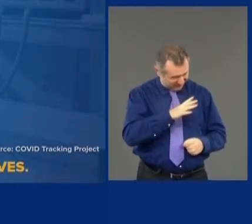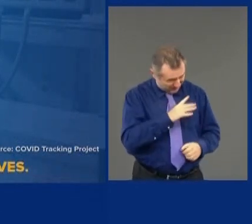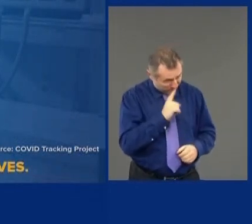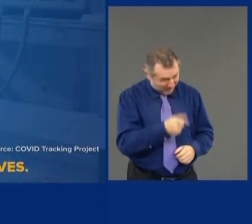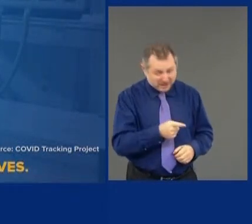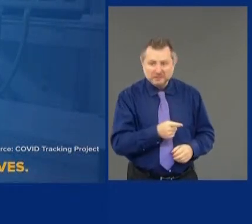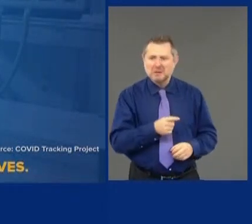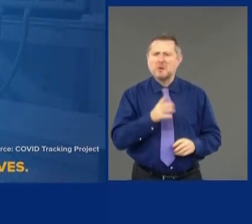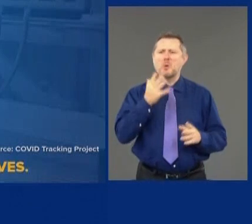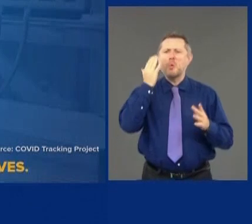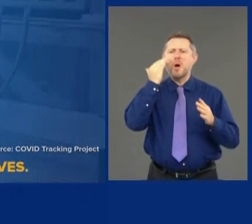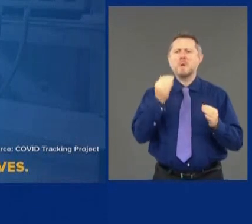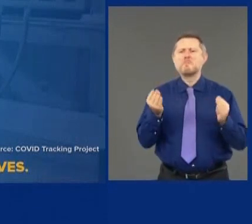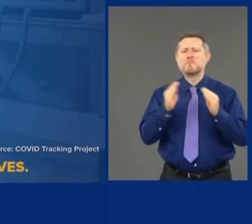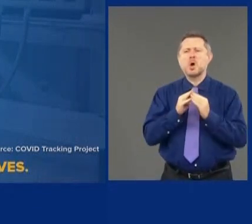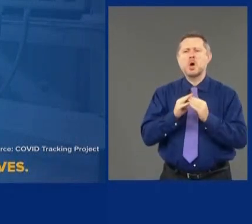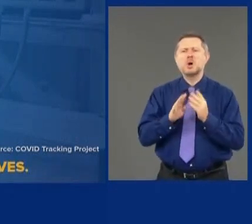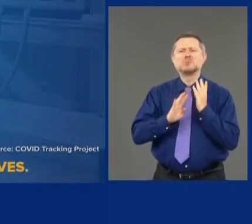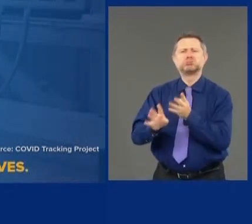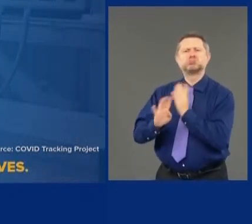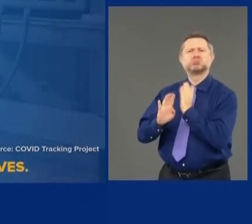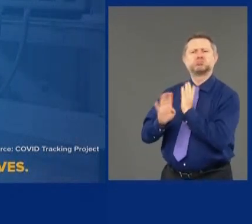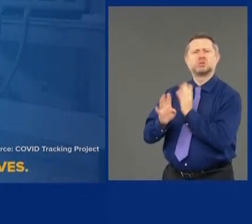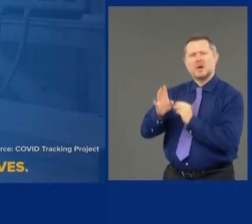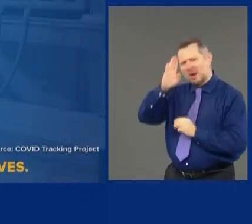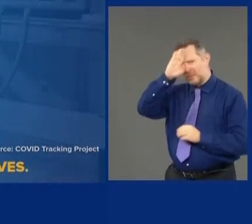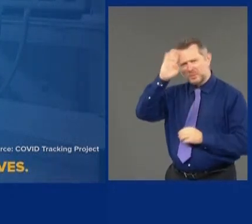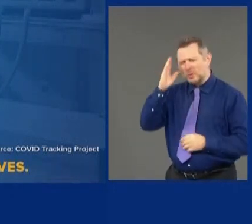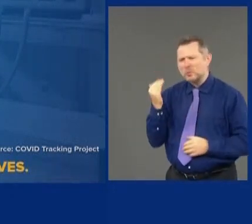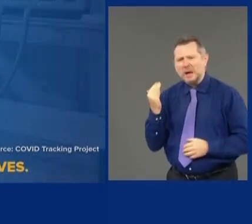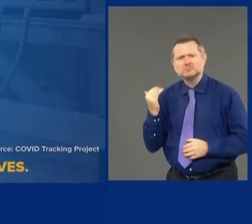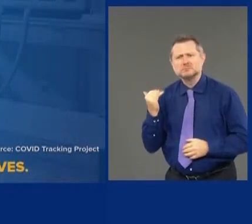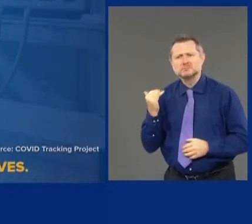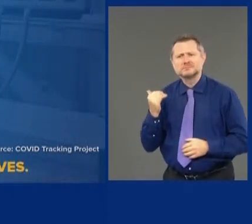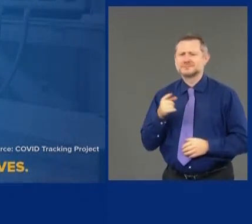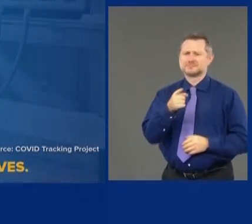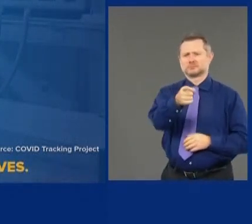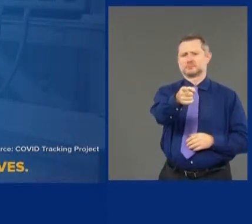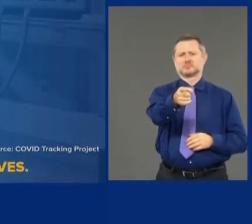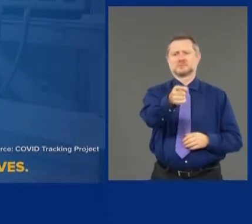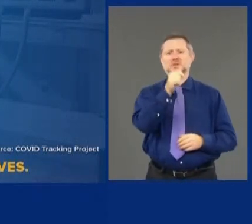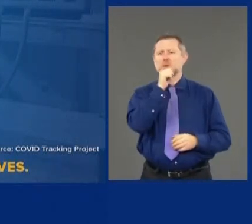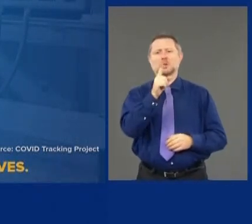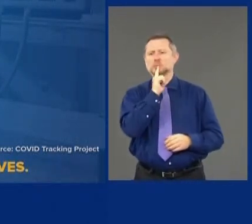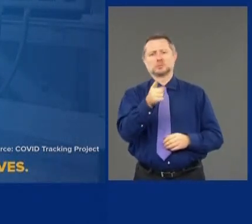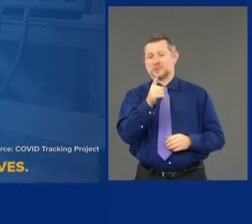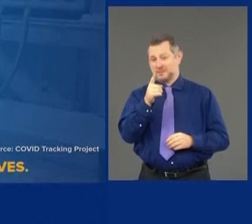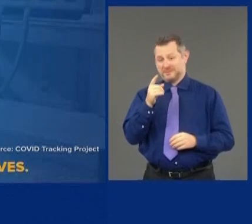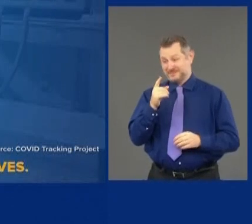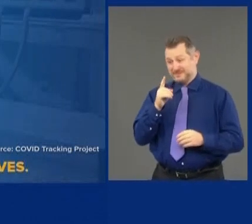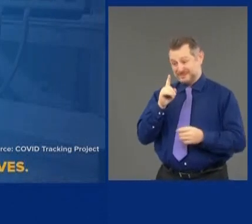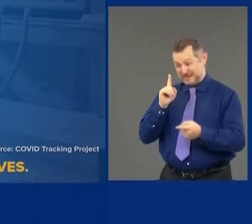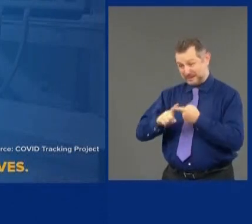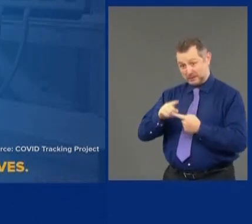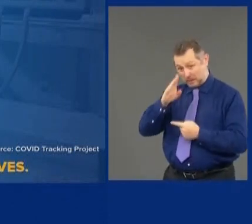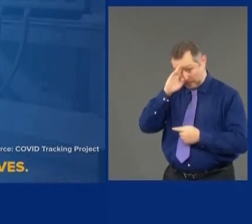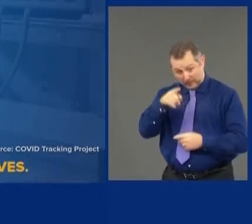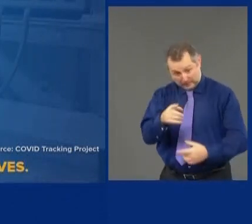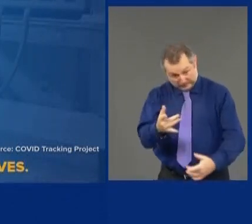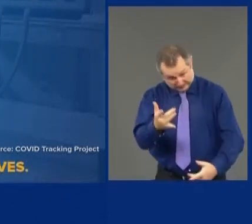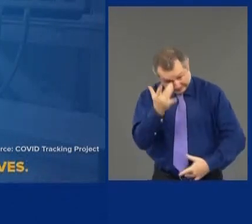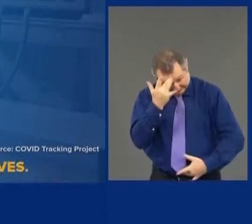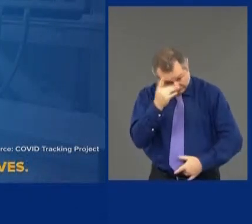hospitals? People don't go into hospitals unless more people are getting sick. Fact.